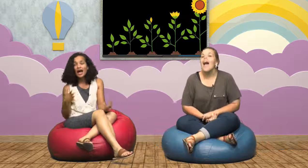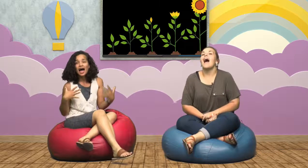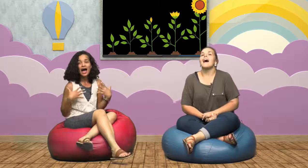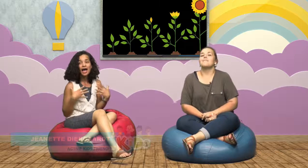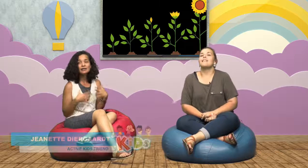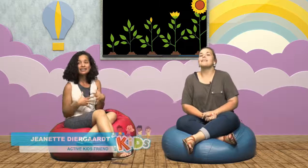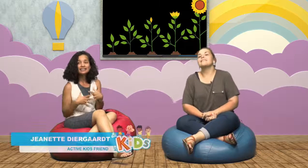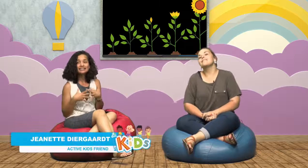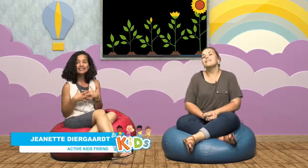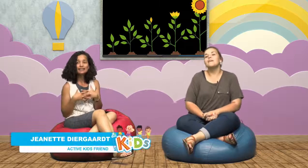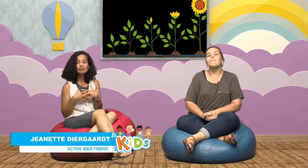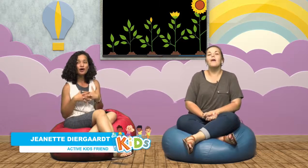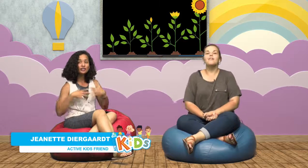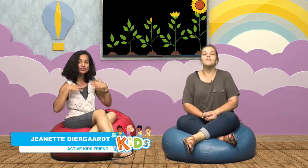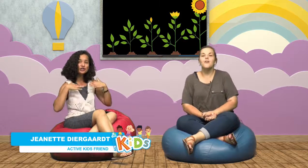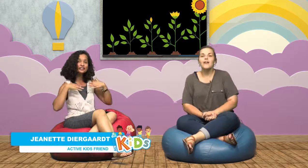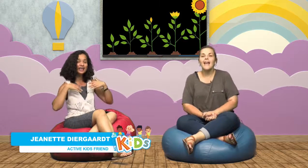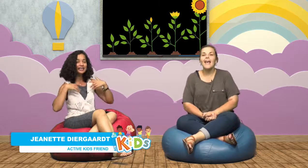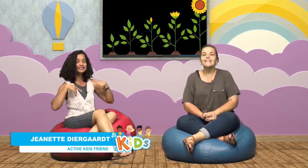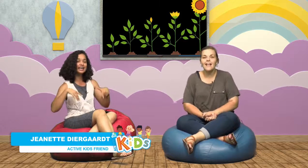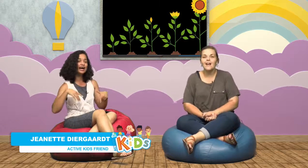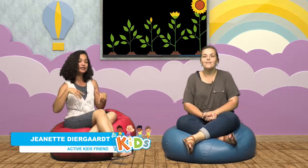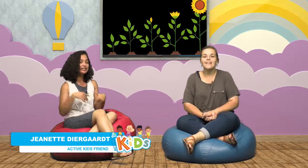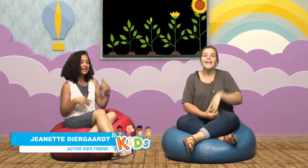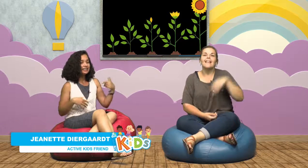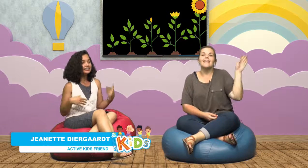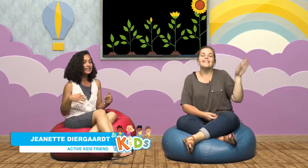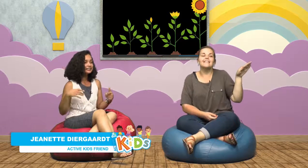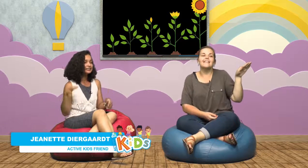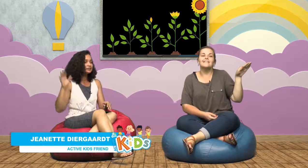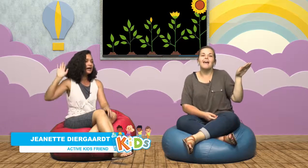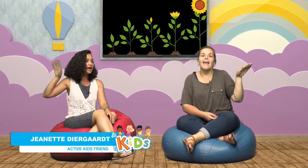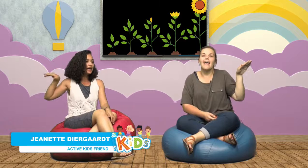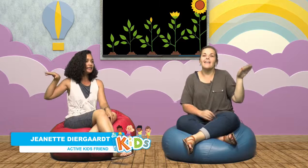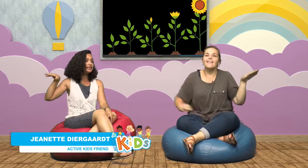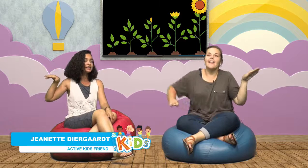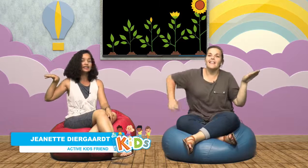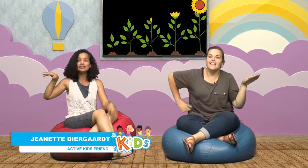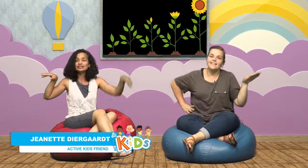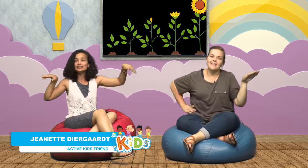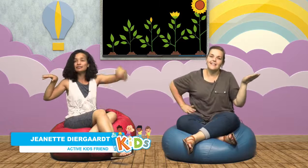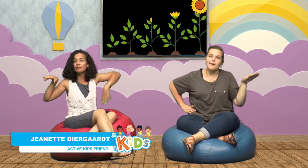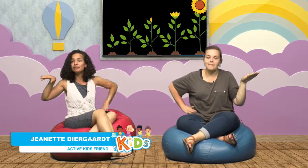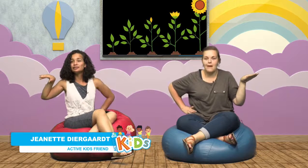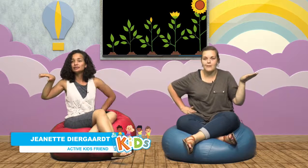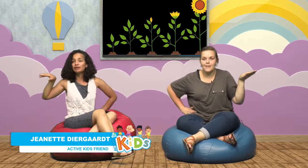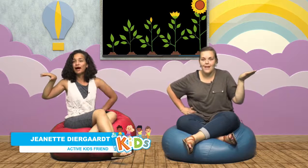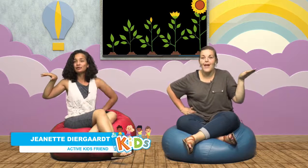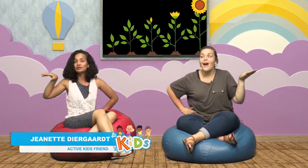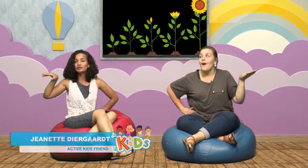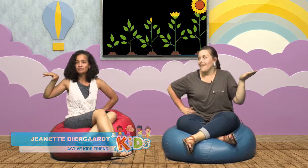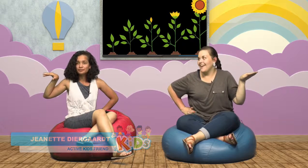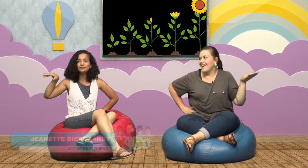three. I'm a little teapot, short and stout. This is my handle and this is my